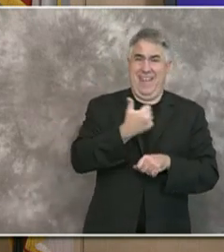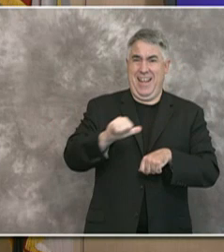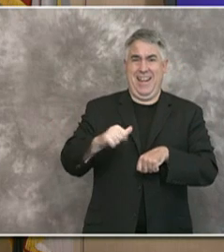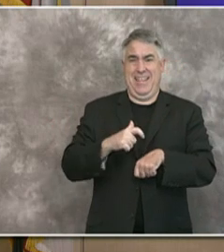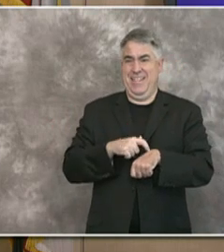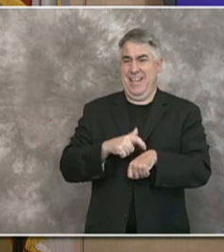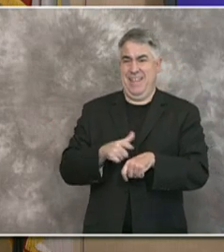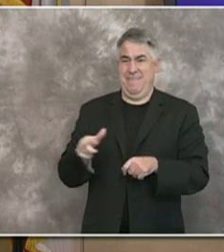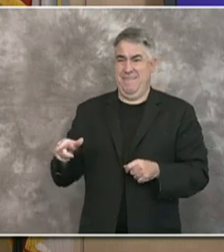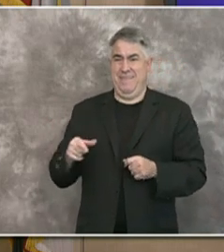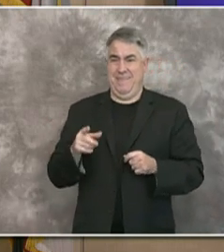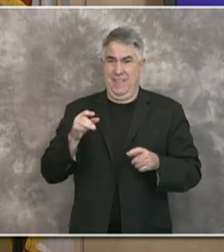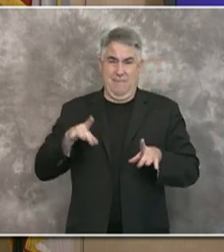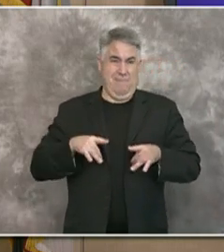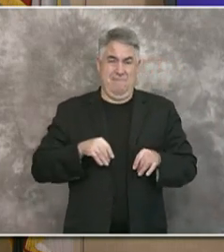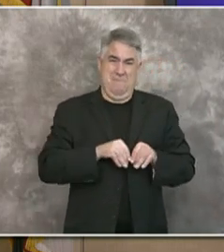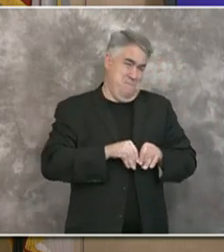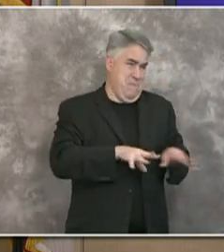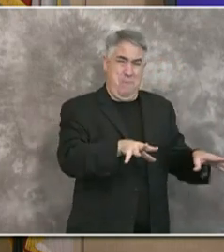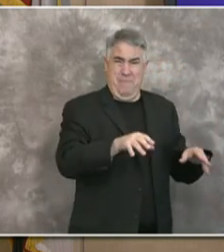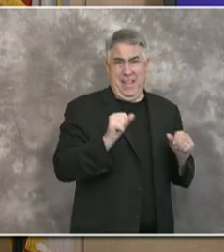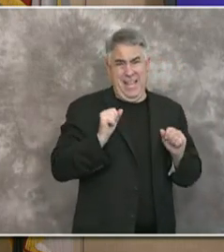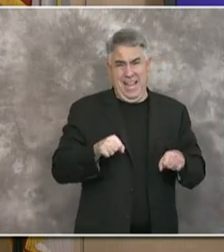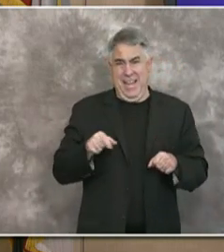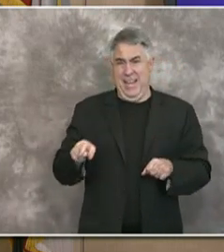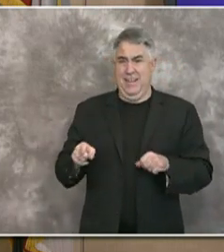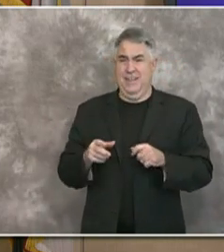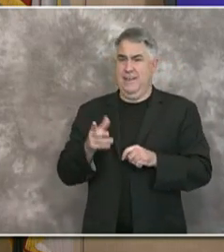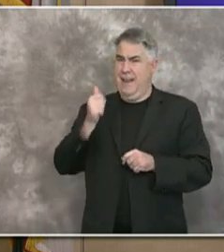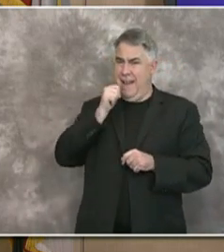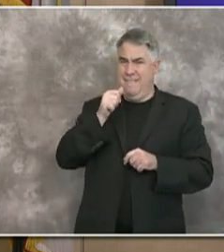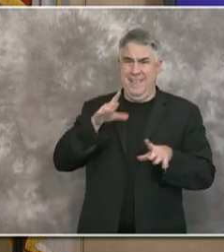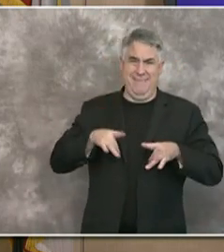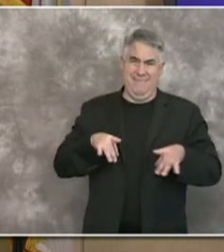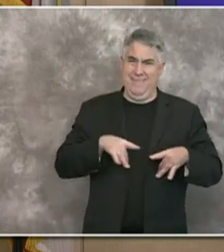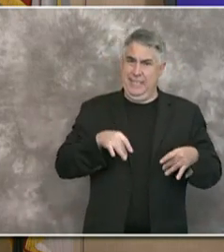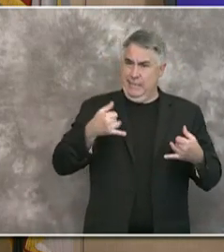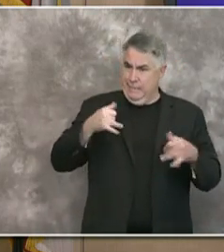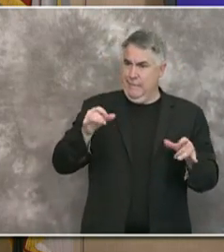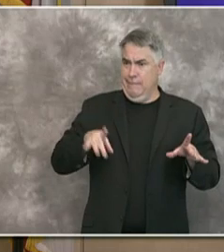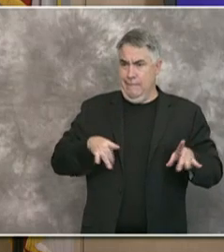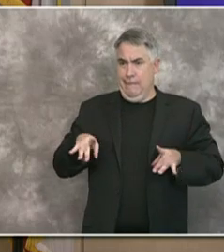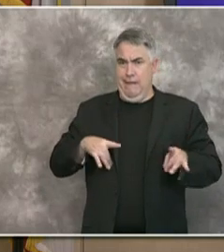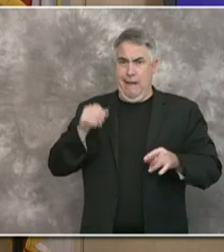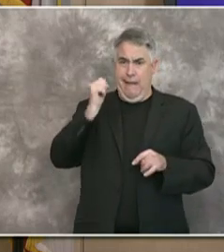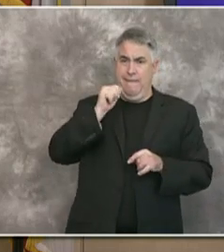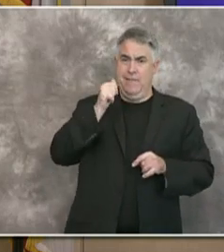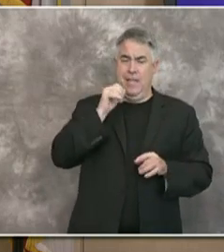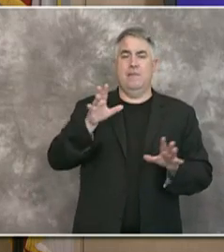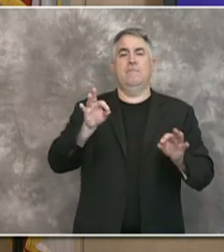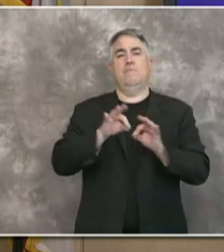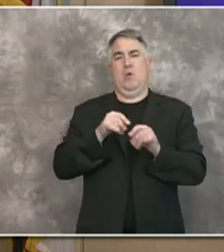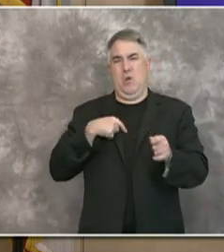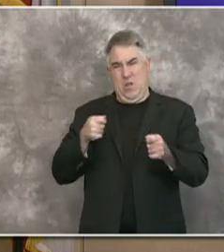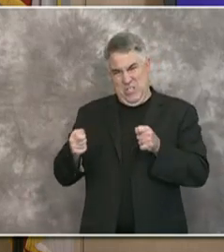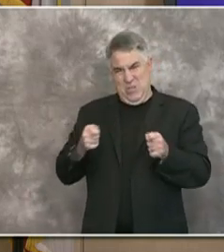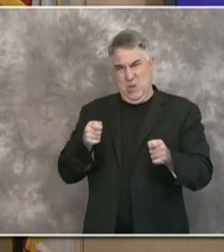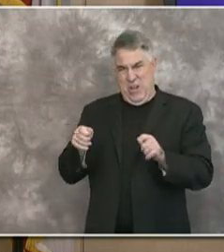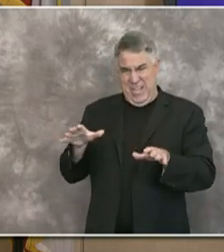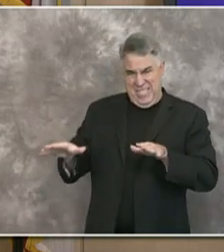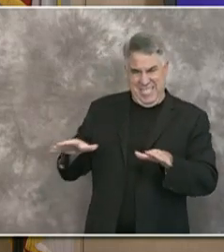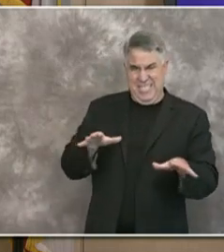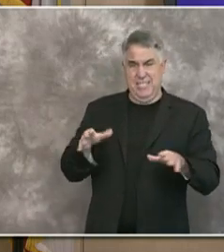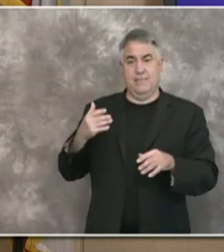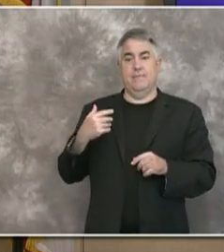positive cases that are coming up every day, and I guess the important thing is just say we can't let our guard down. You know, I want to give a